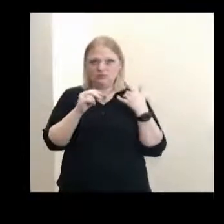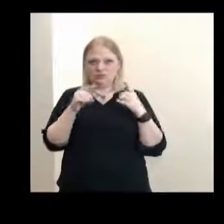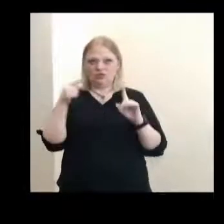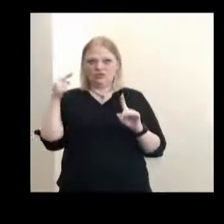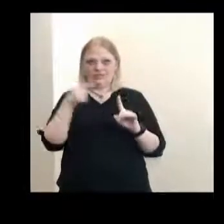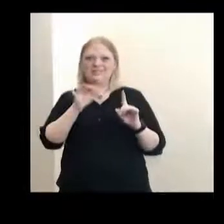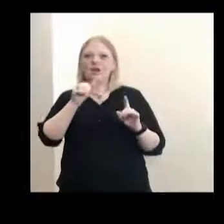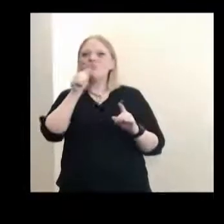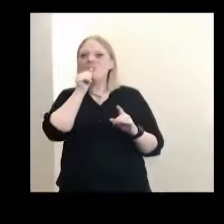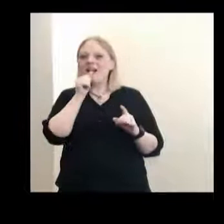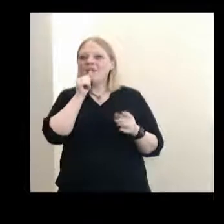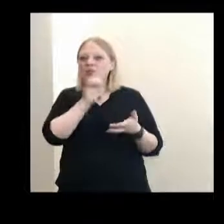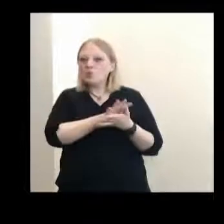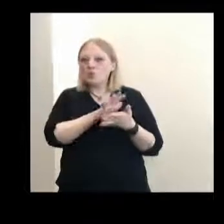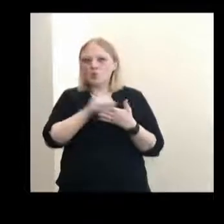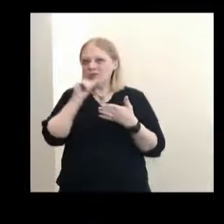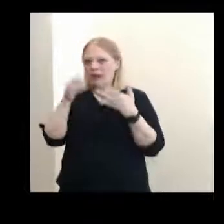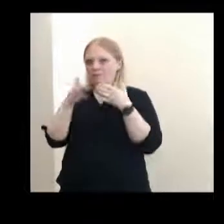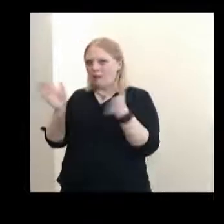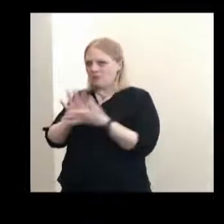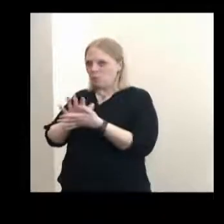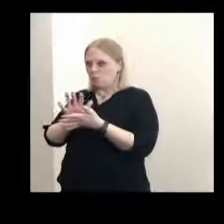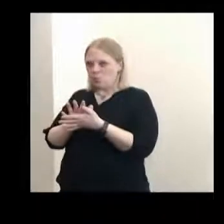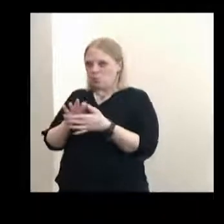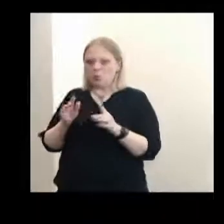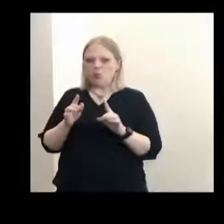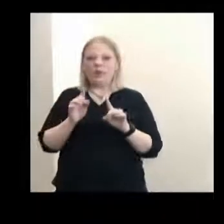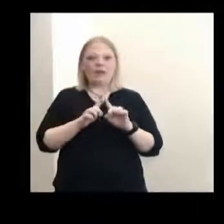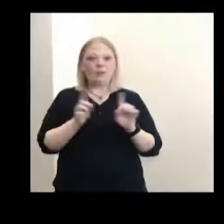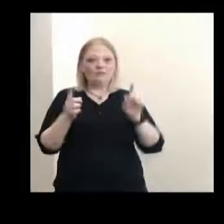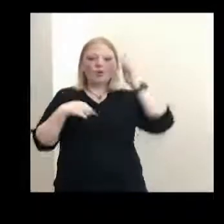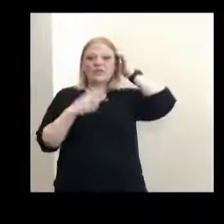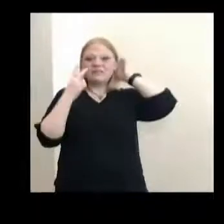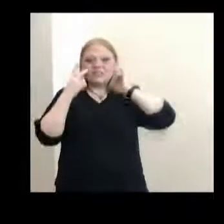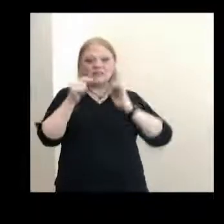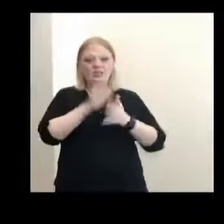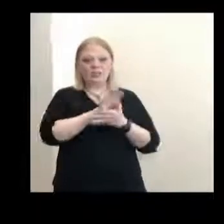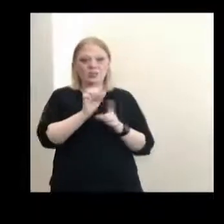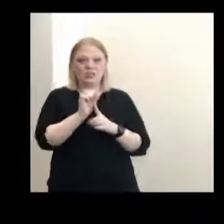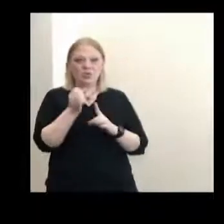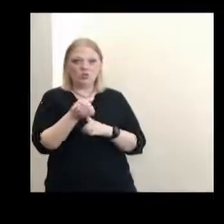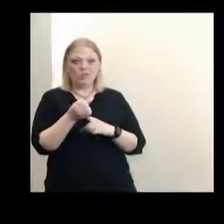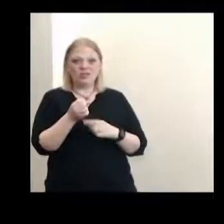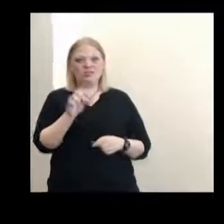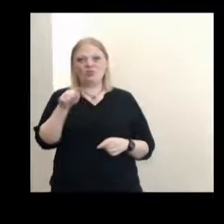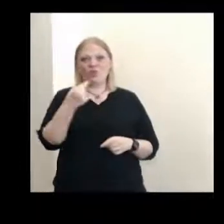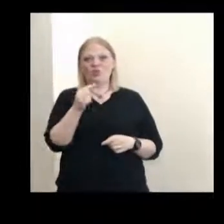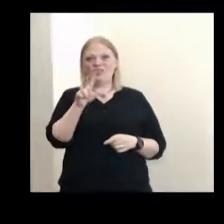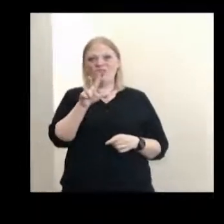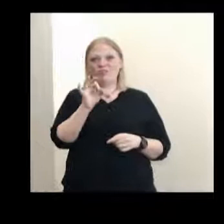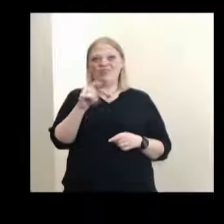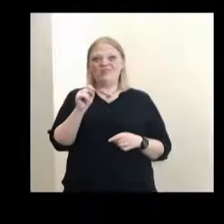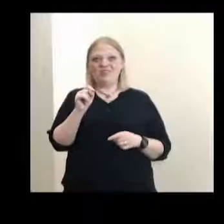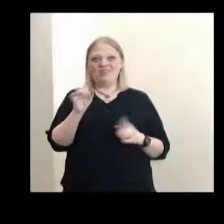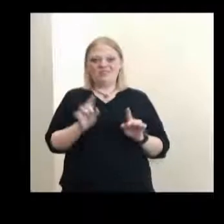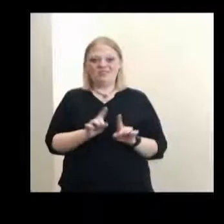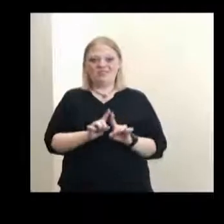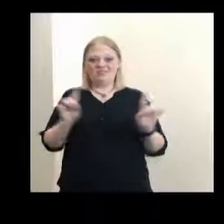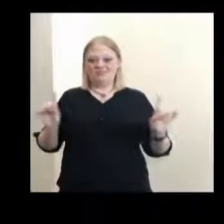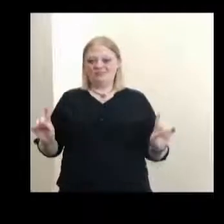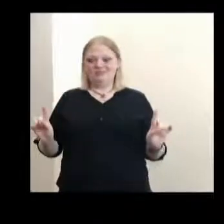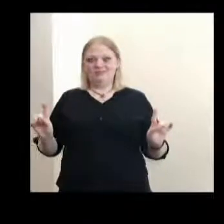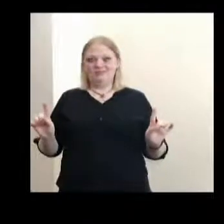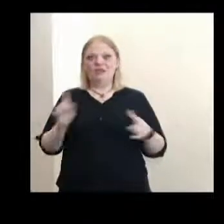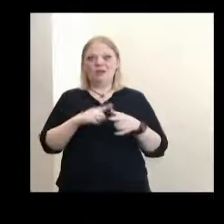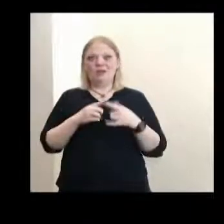private schools, not public schools. However, we have seen in these school situations where there's 3 feet social distancing and more of an